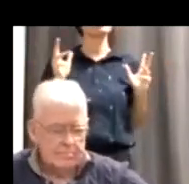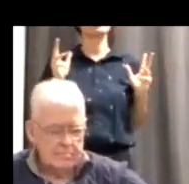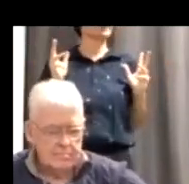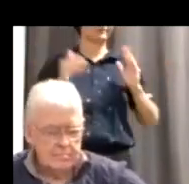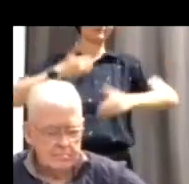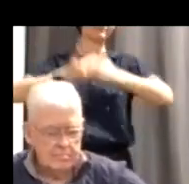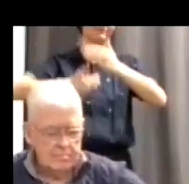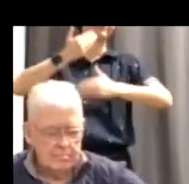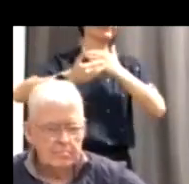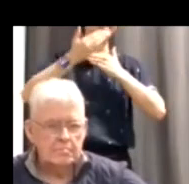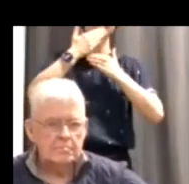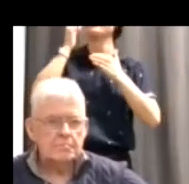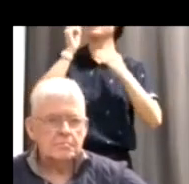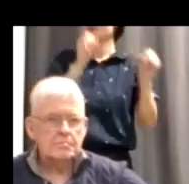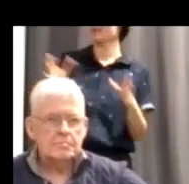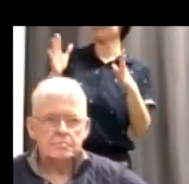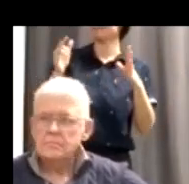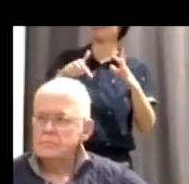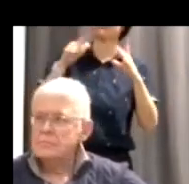to all the organizers. This is amazing.